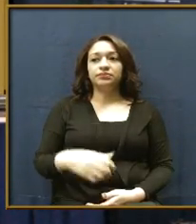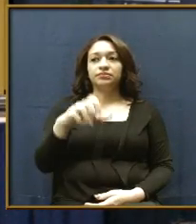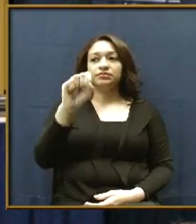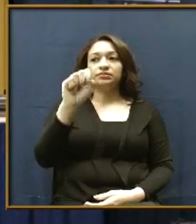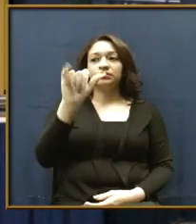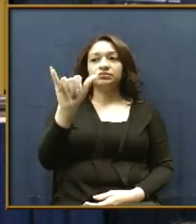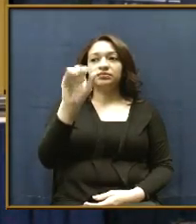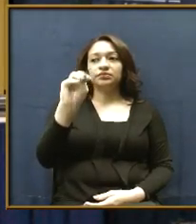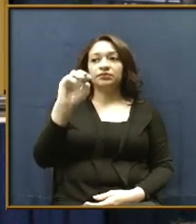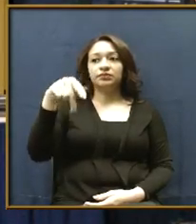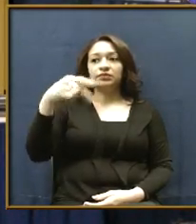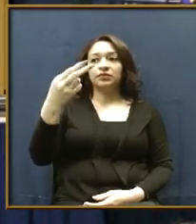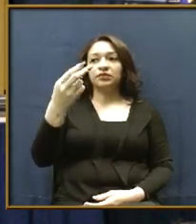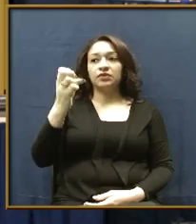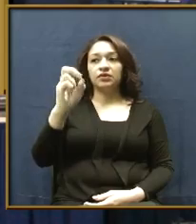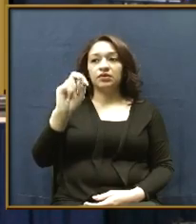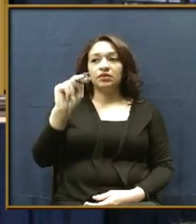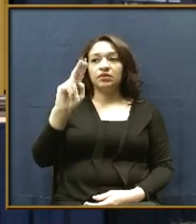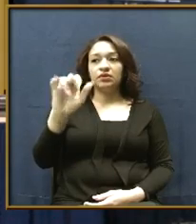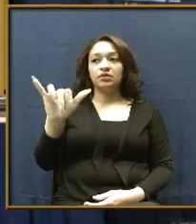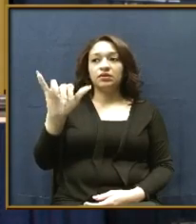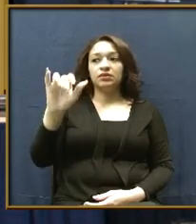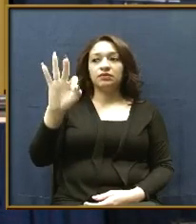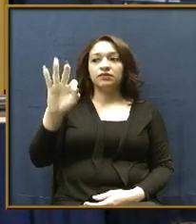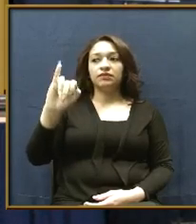Symphony Lee Danielle Fisher.